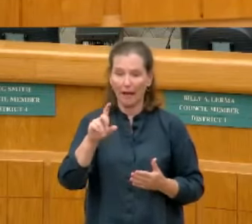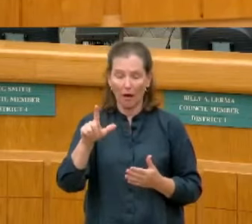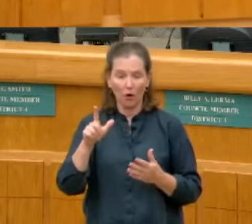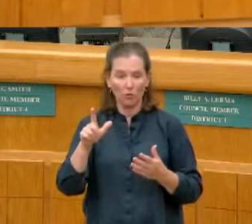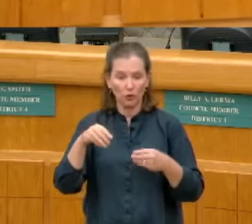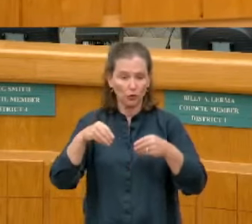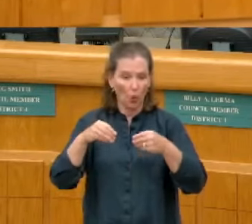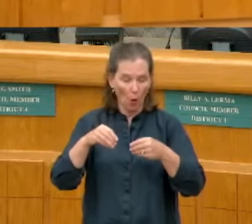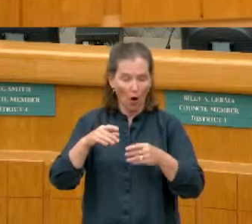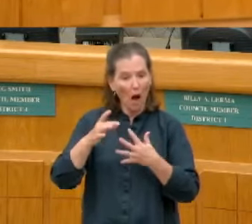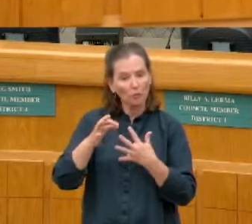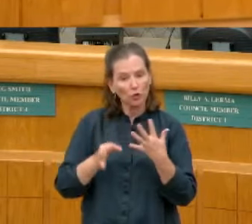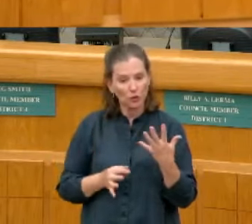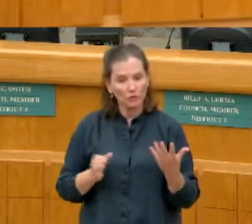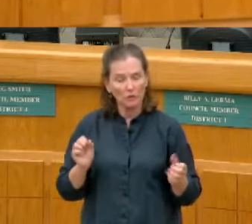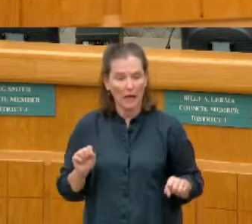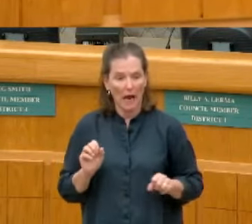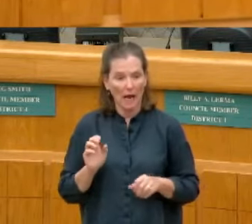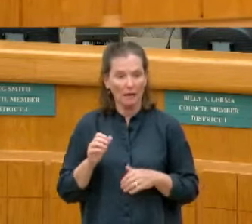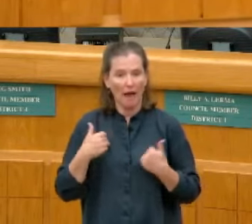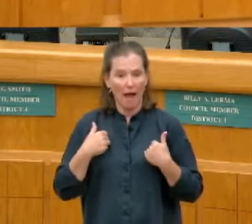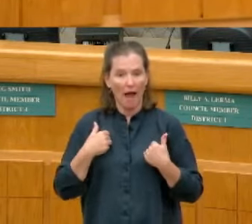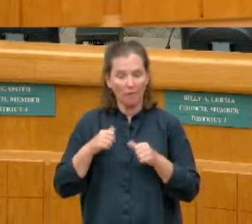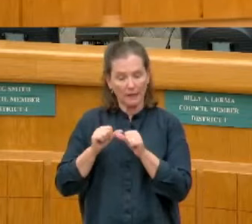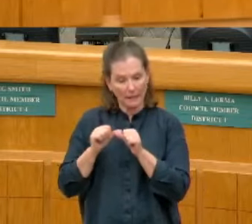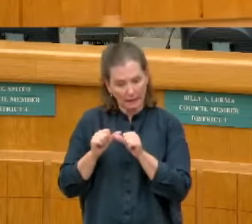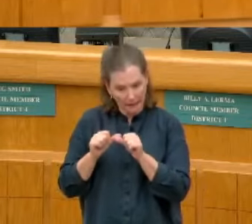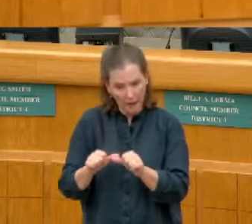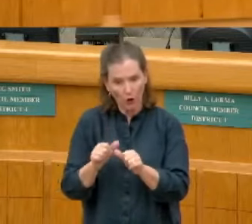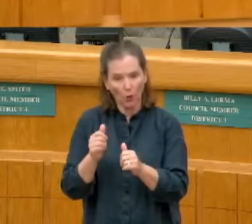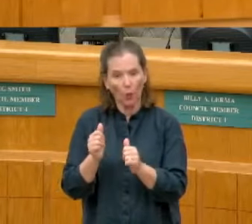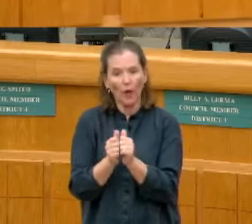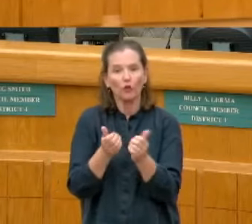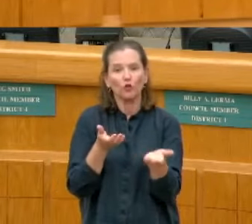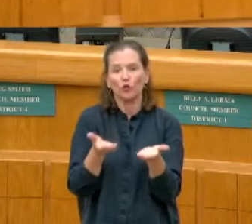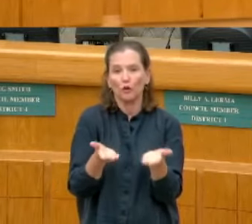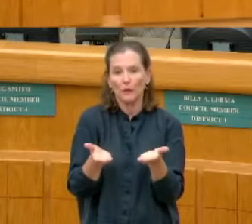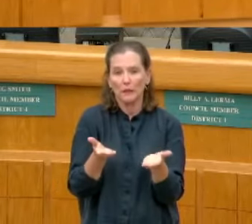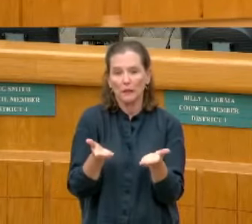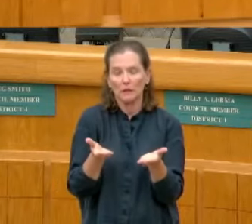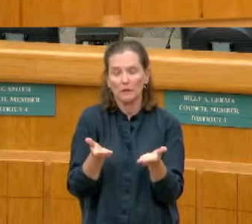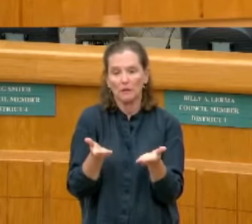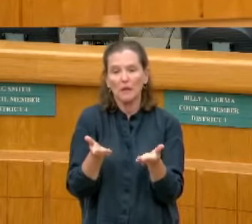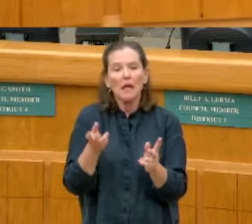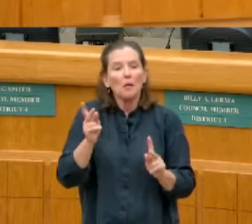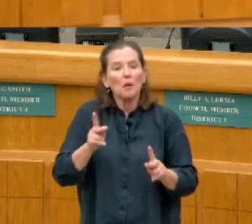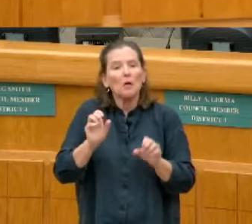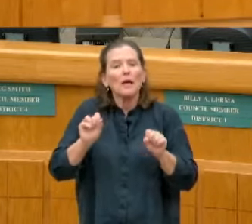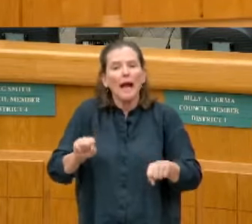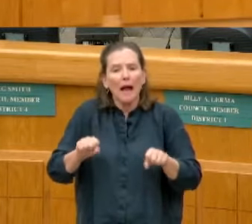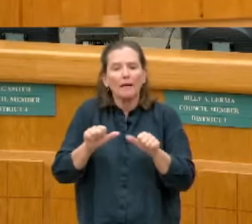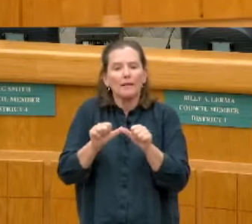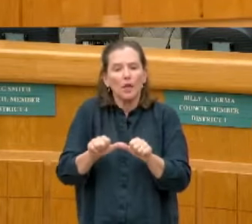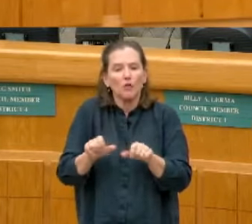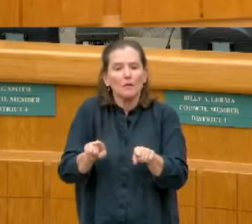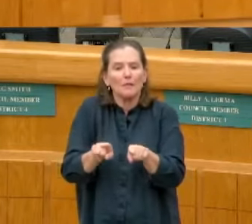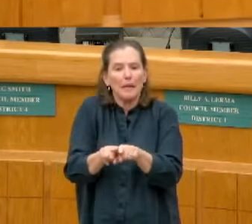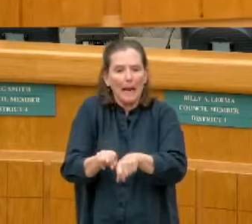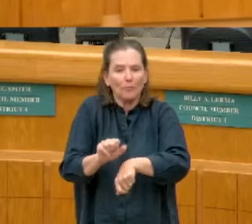presented to them. It also allows our workforce to do exactly their same job with strong productivity because